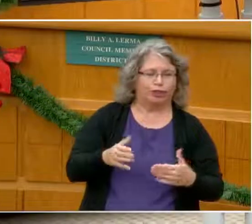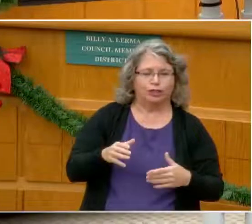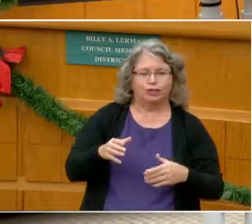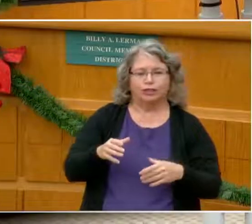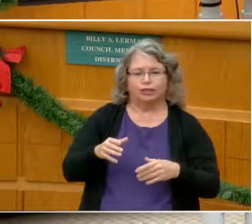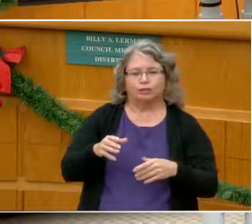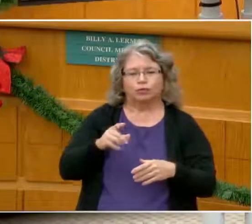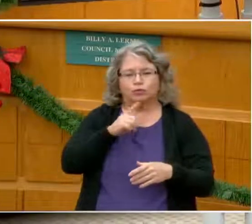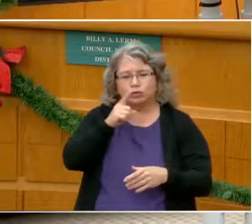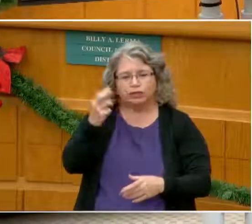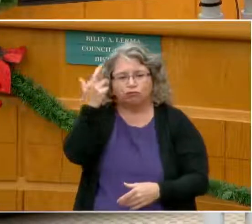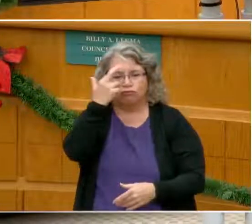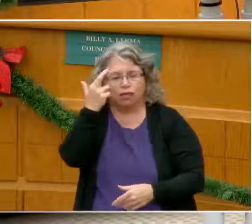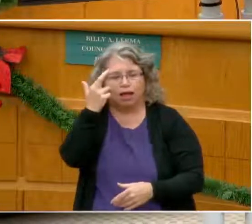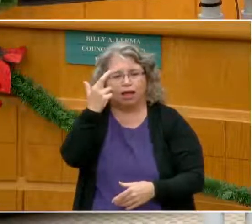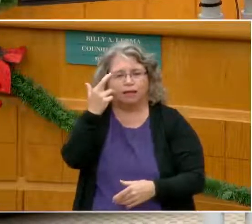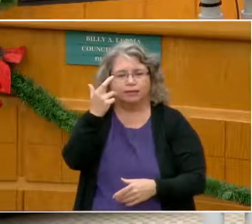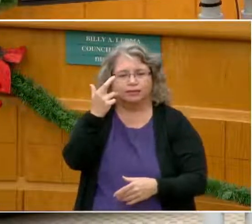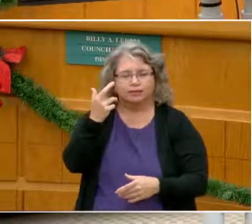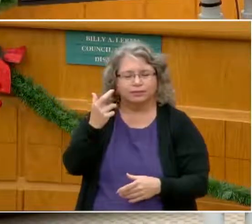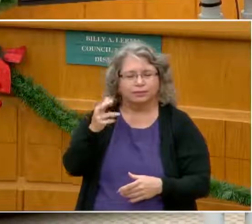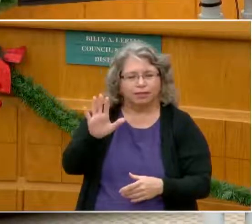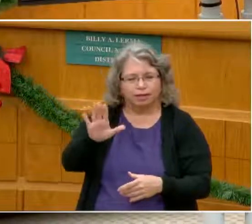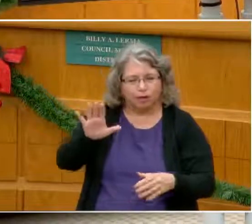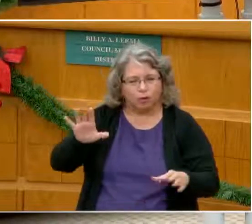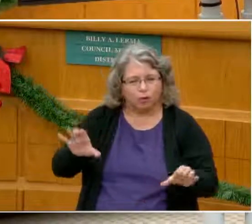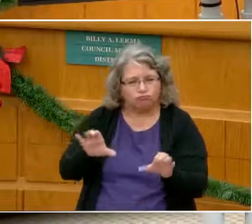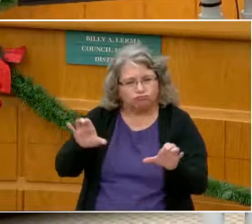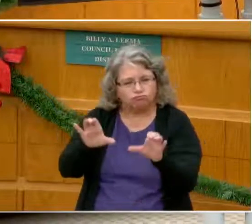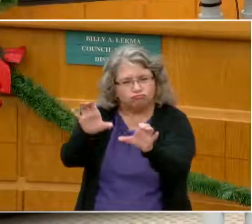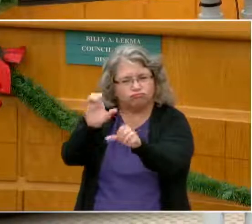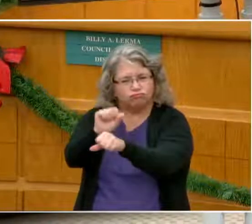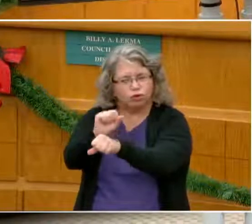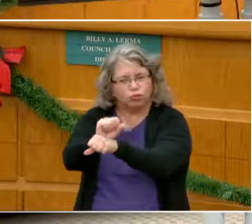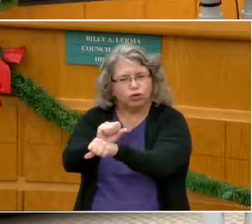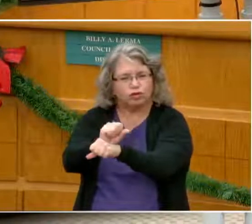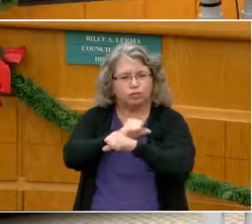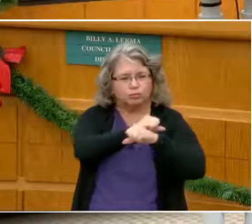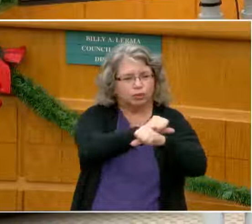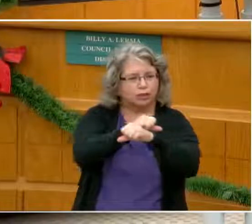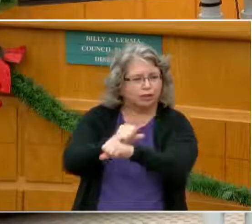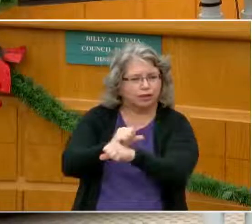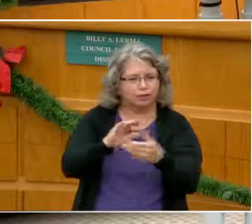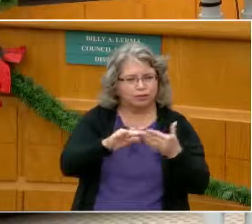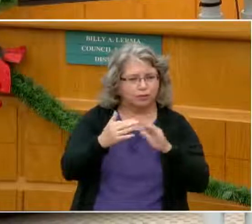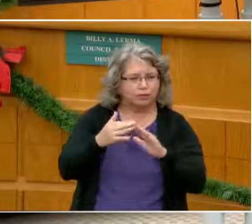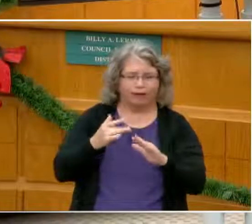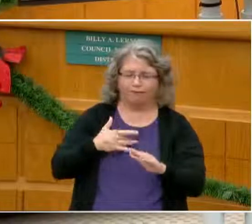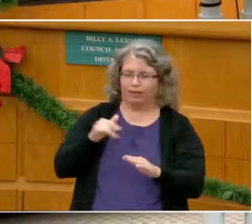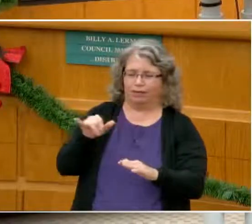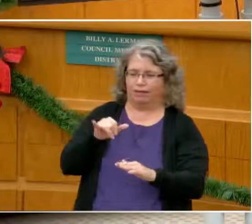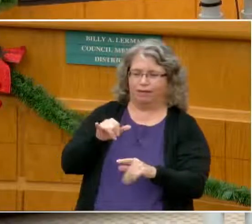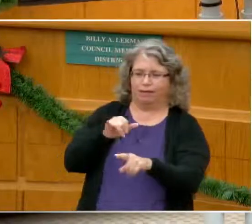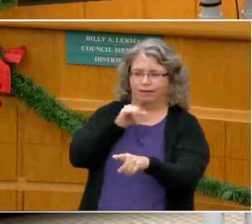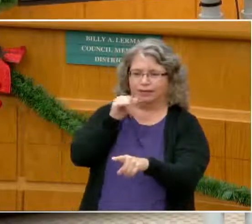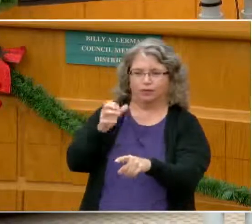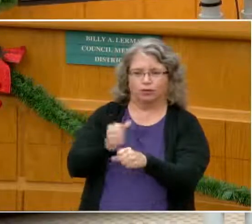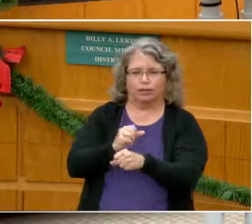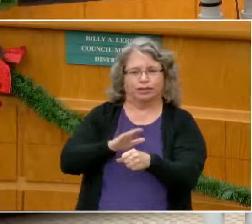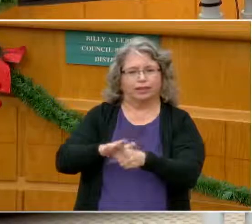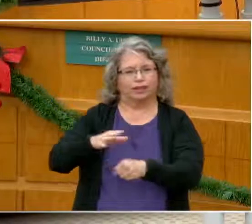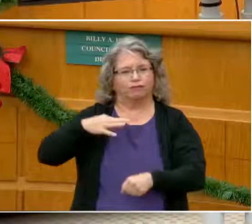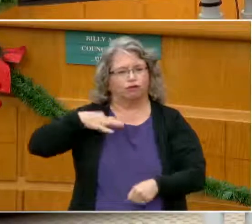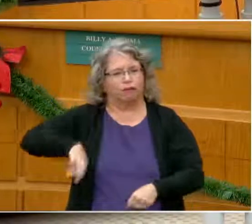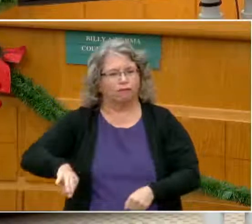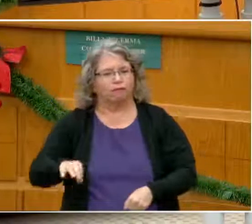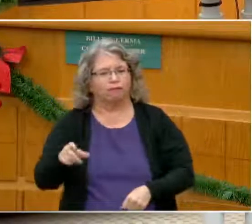how much they've done to protect our community. I feel like they don't get enough credit. I feel like it's so easy